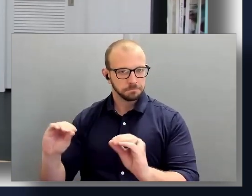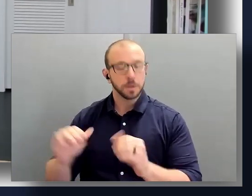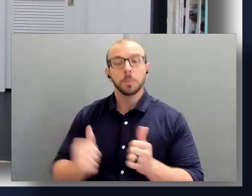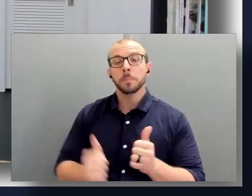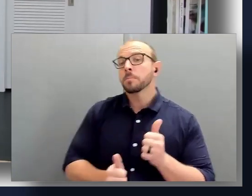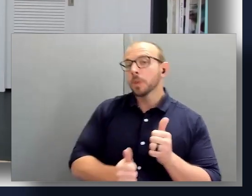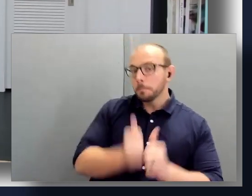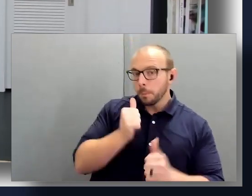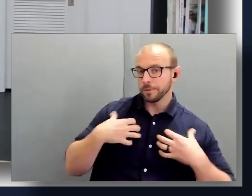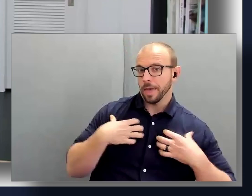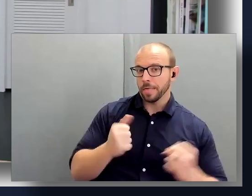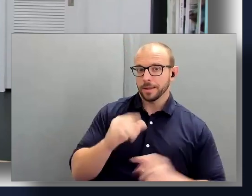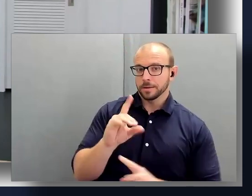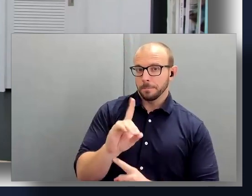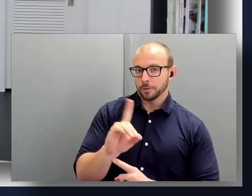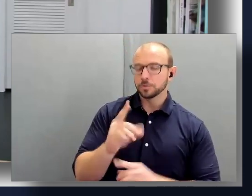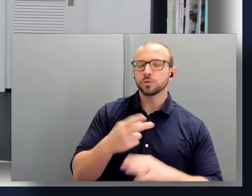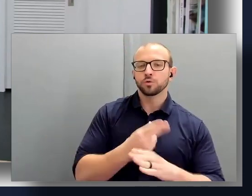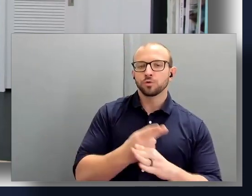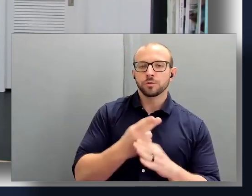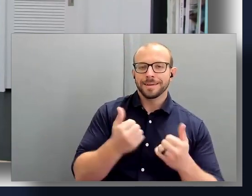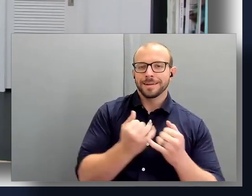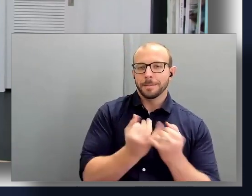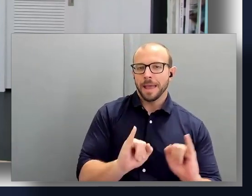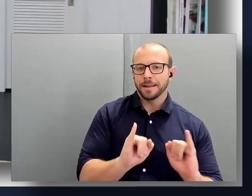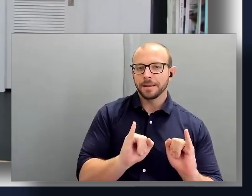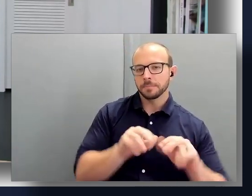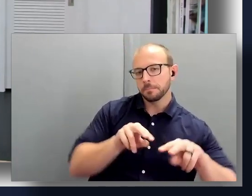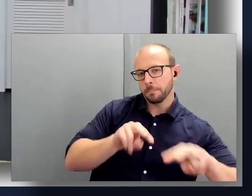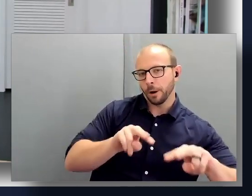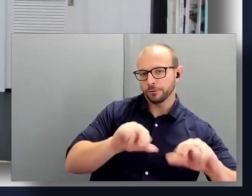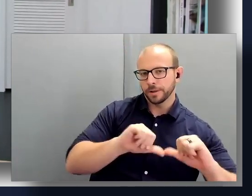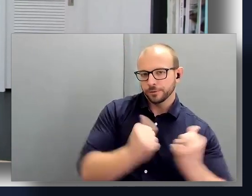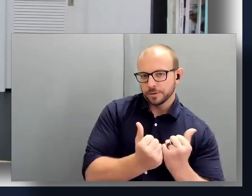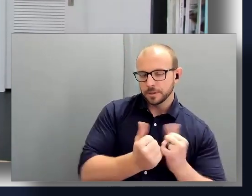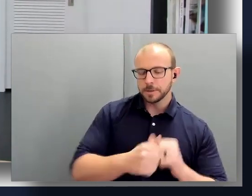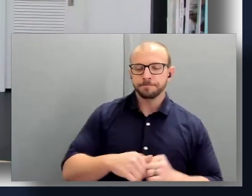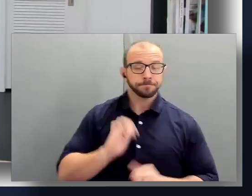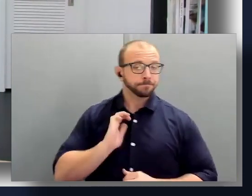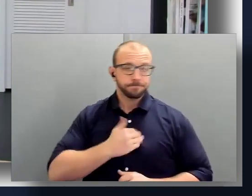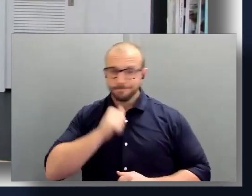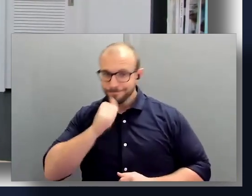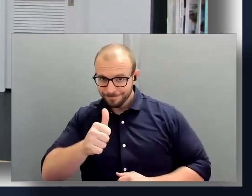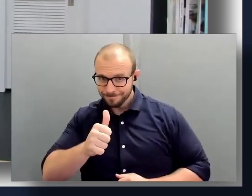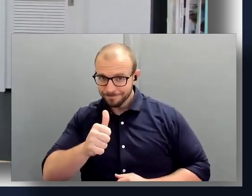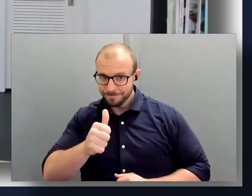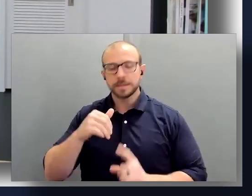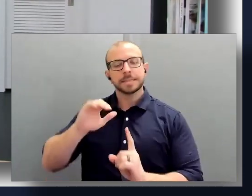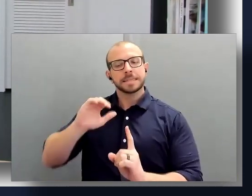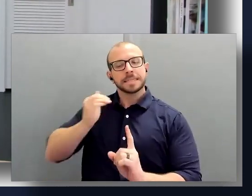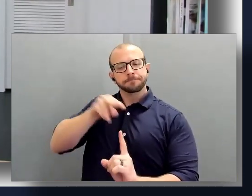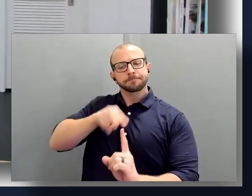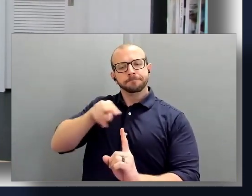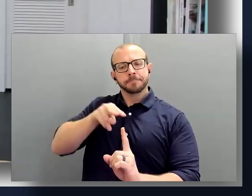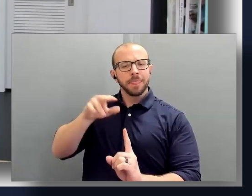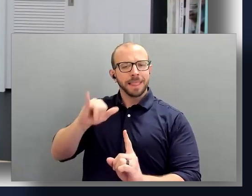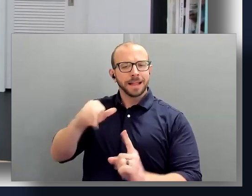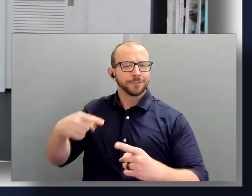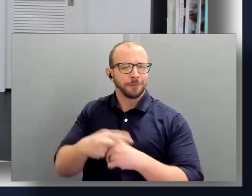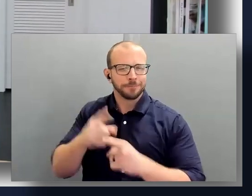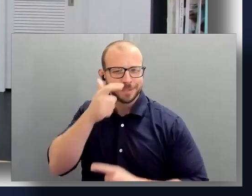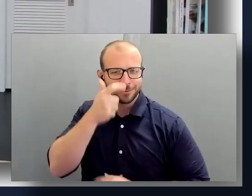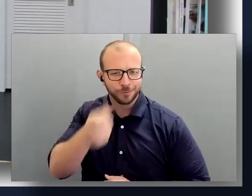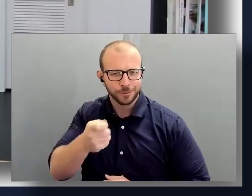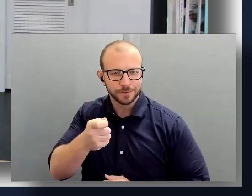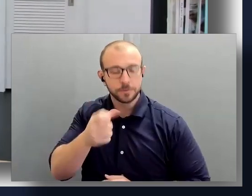monitoring agency the way most healthy democracies do it. And this was considered to be a potential conflict